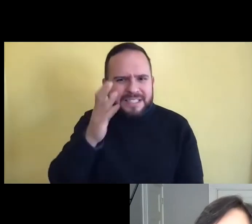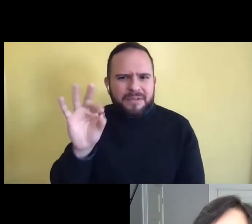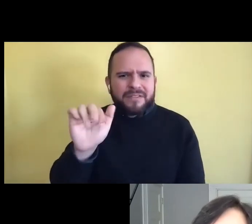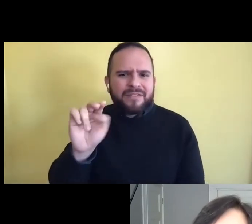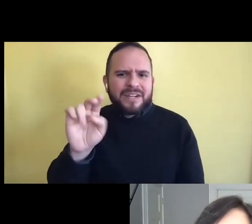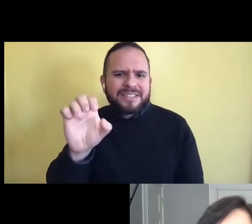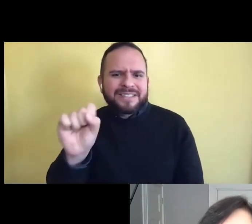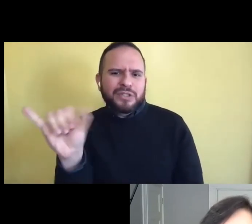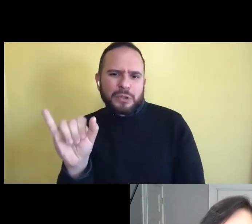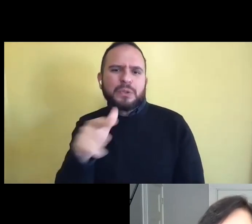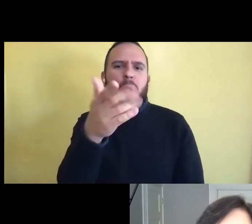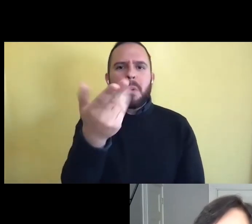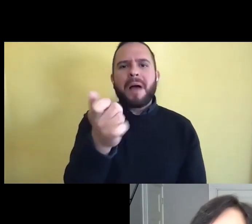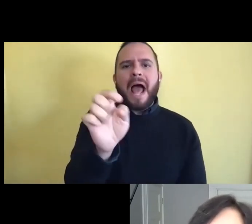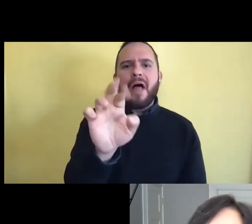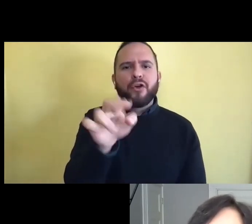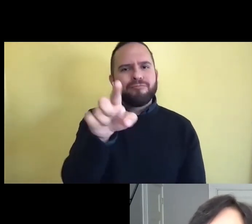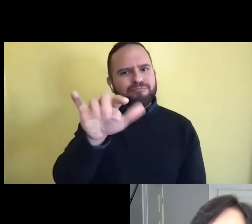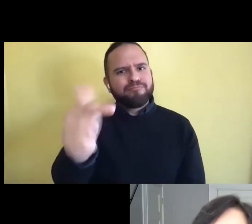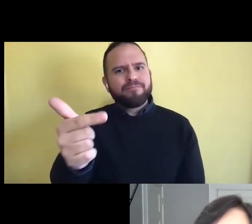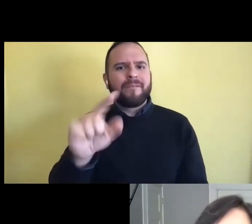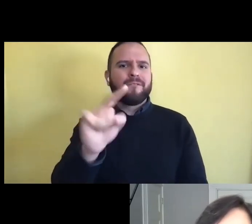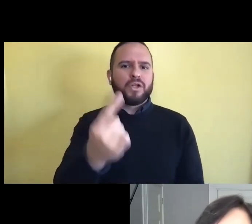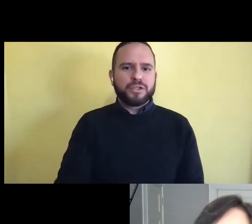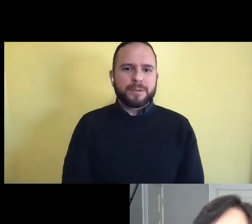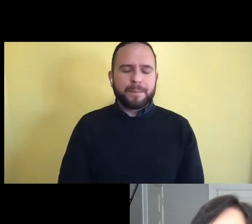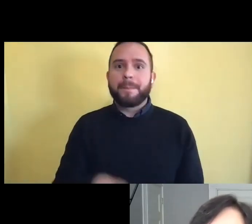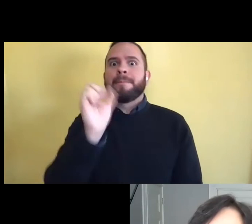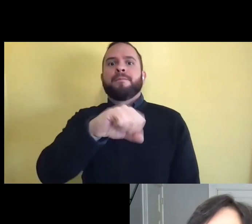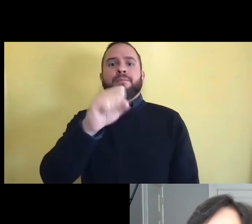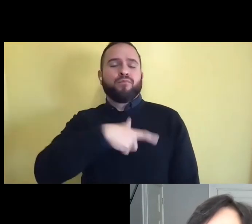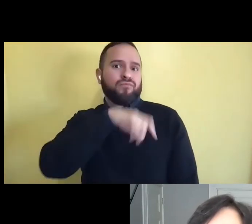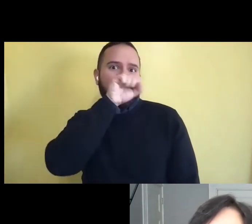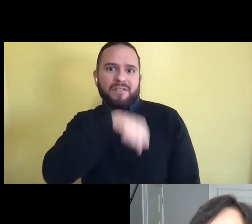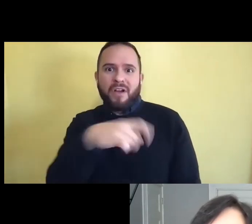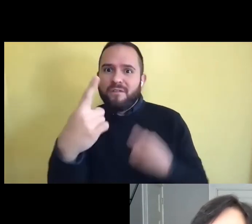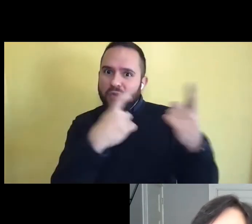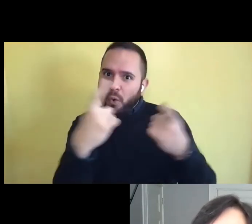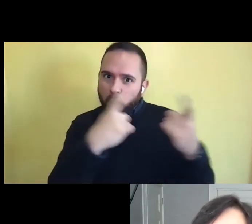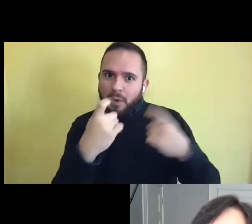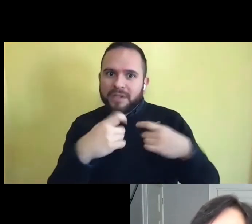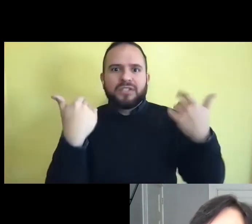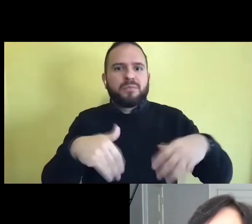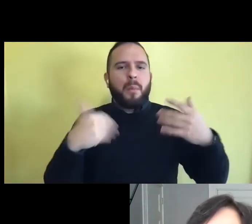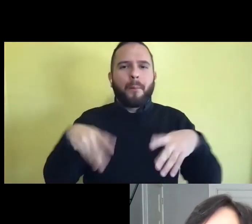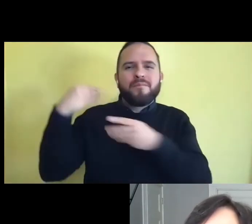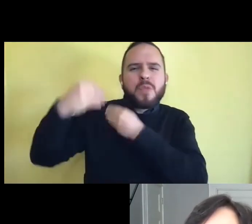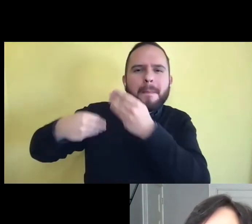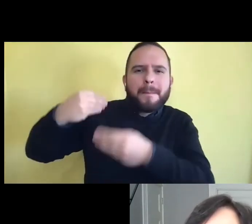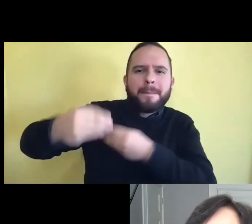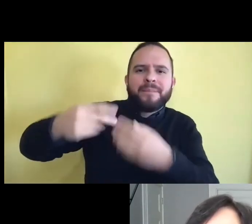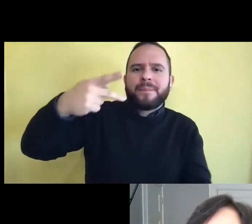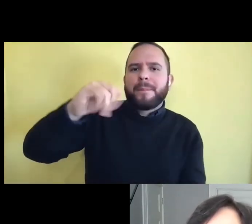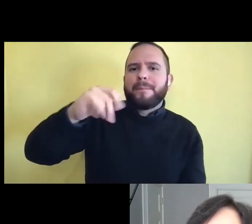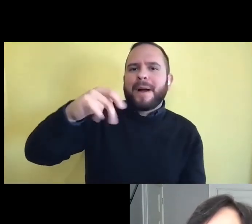go with you first and then Frances. Definitely. I love the questions that are coming through. I mean, pipeline is important. And I think it sort